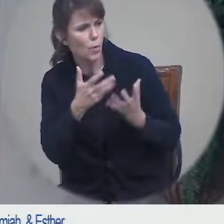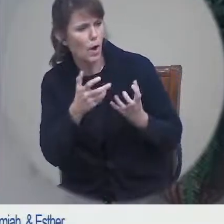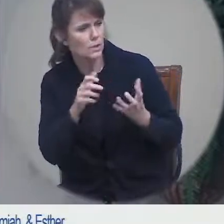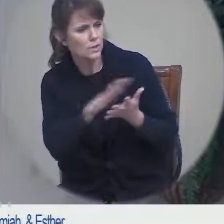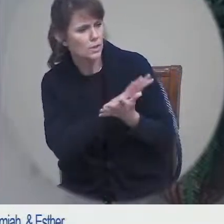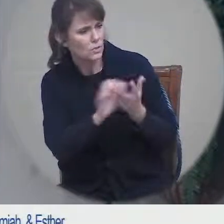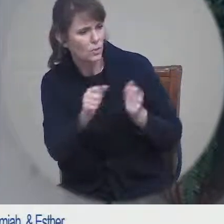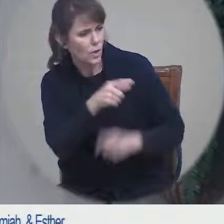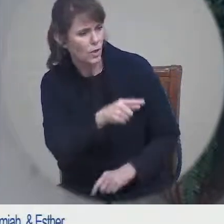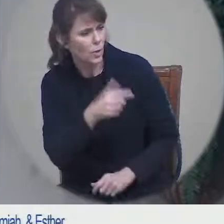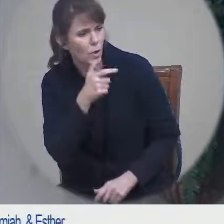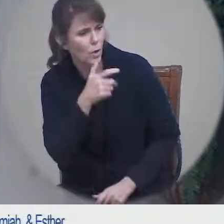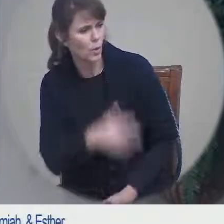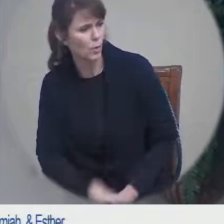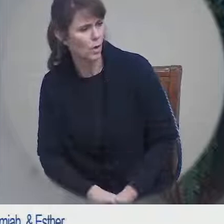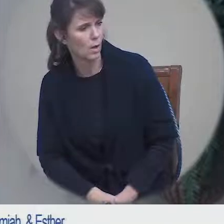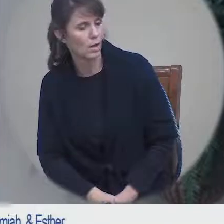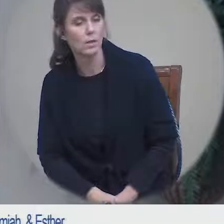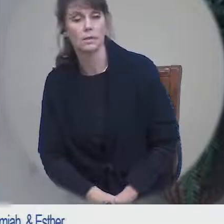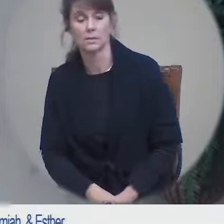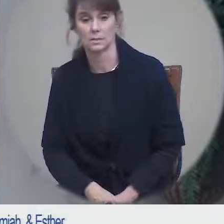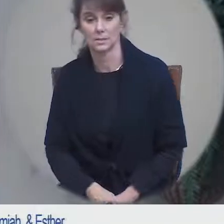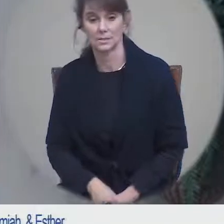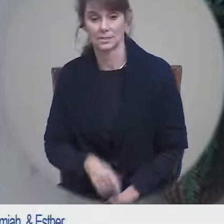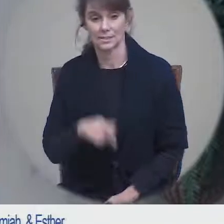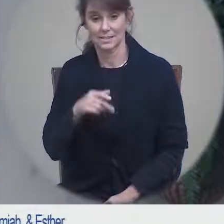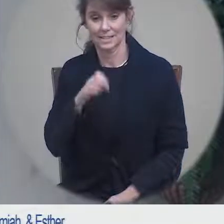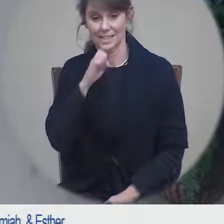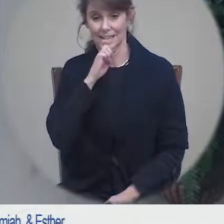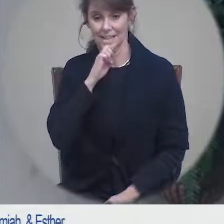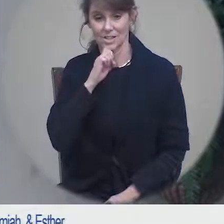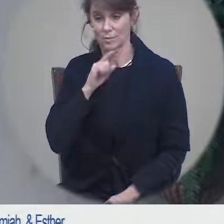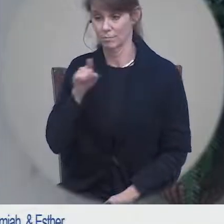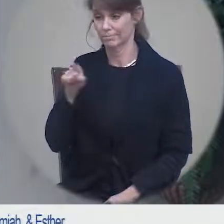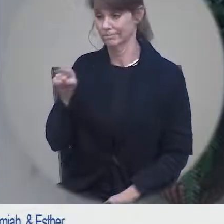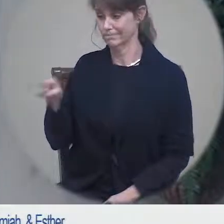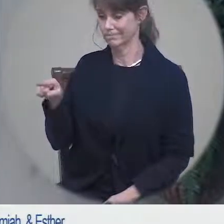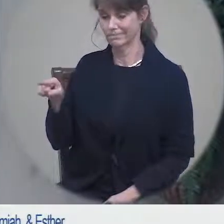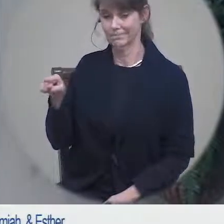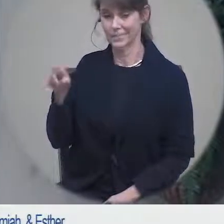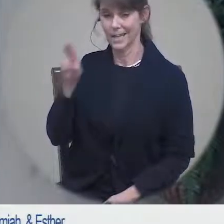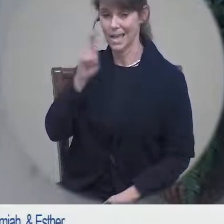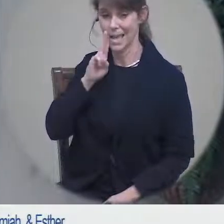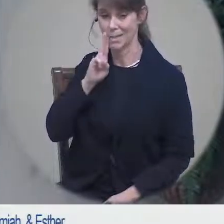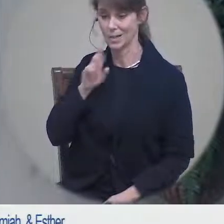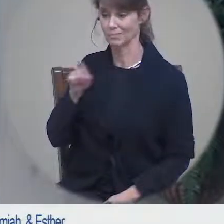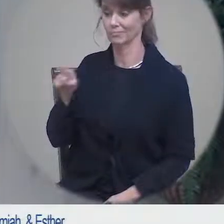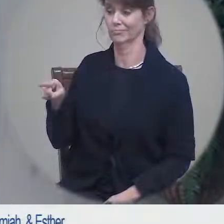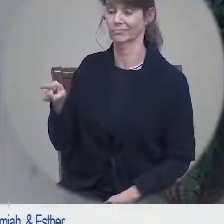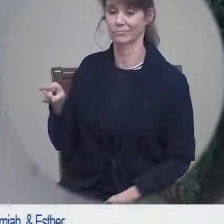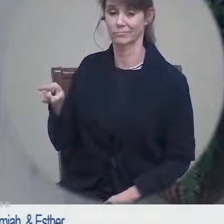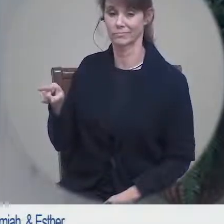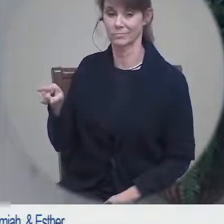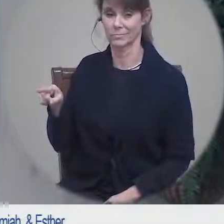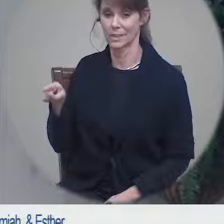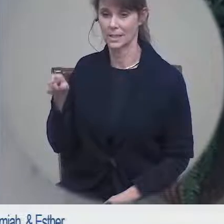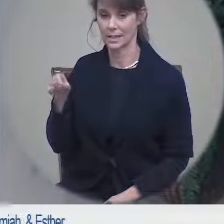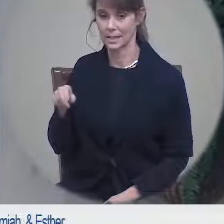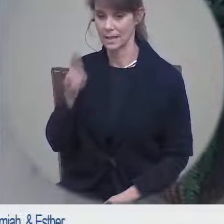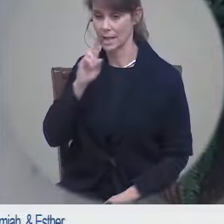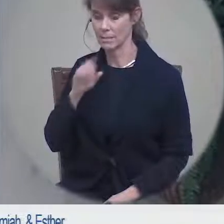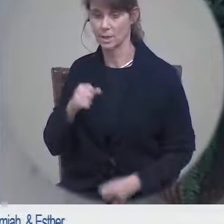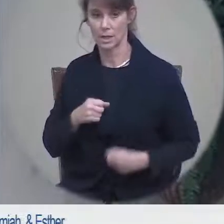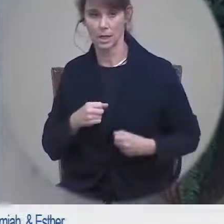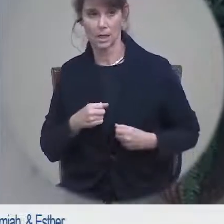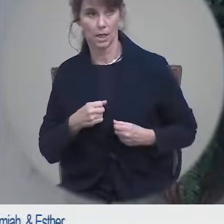she points to Haman. "A foe and an enemy is this wicked Haman." Then Haman became terrified before